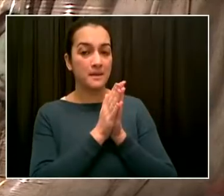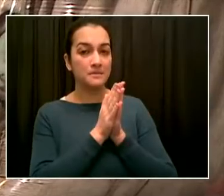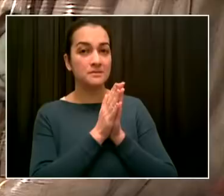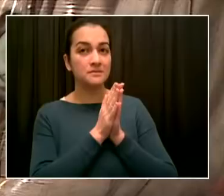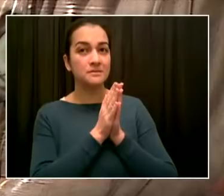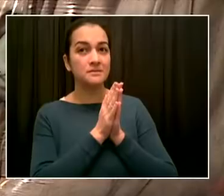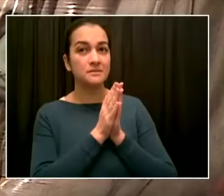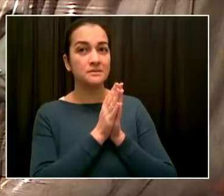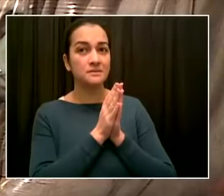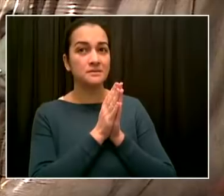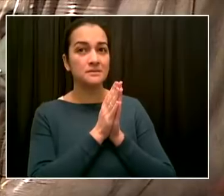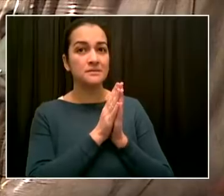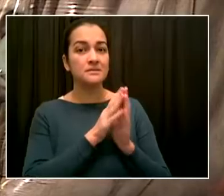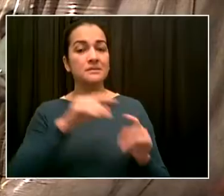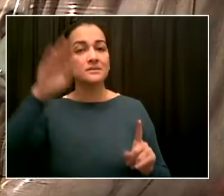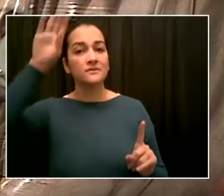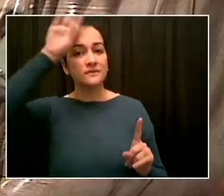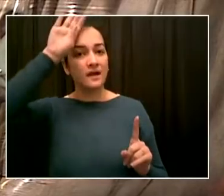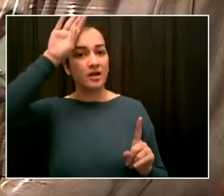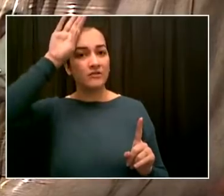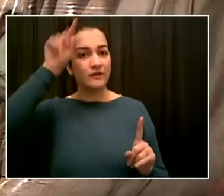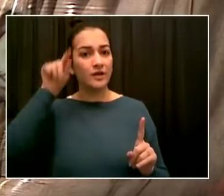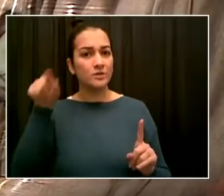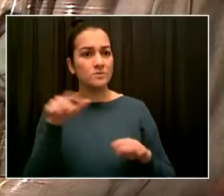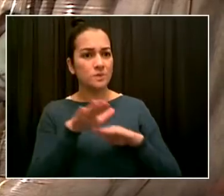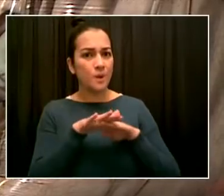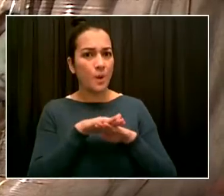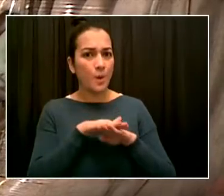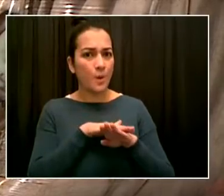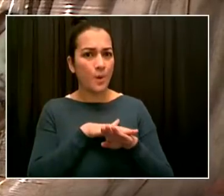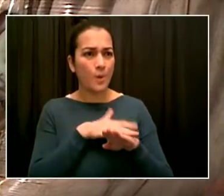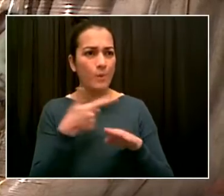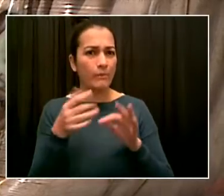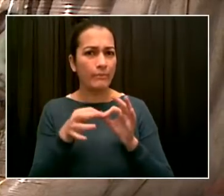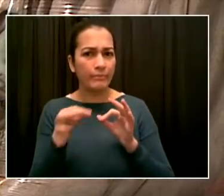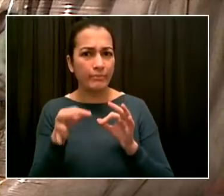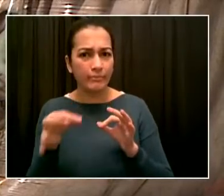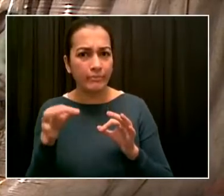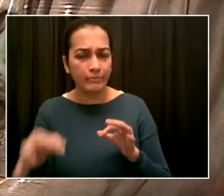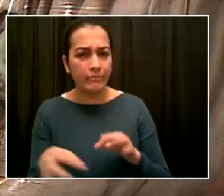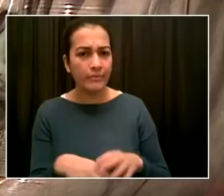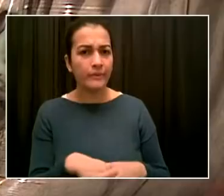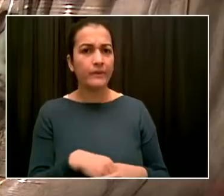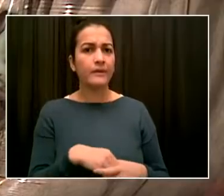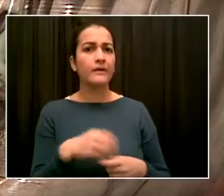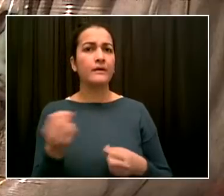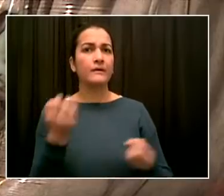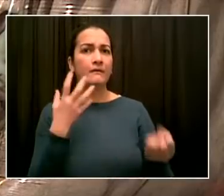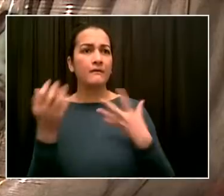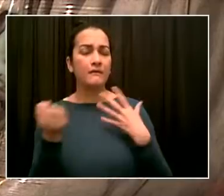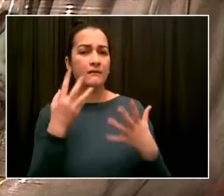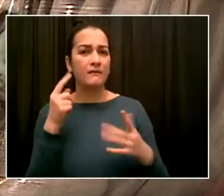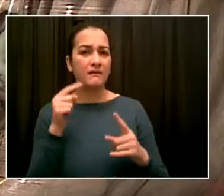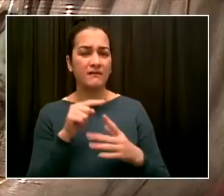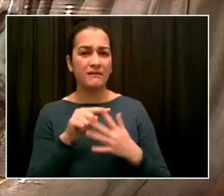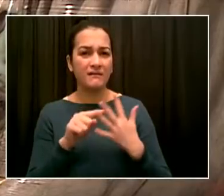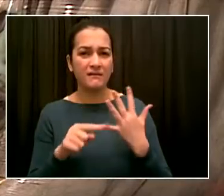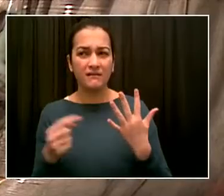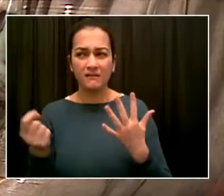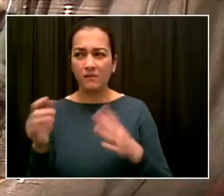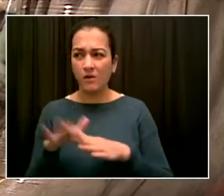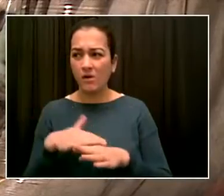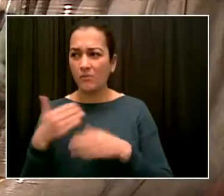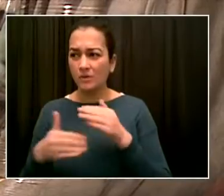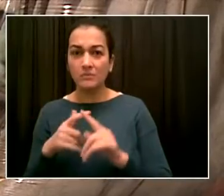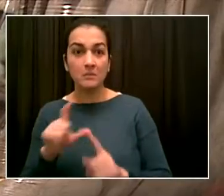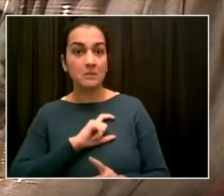6,000 officers had their act together enough to get the forms in, which meant that ostensibly they could continue to work under the old protocol of